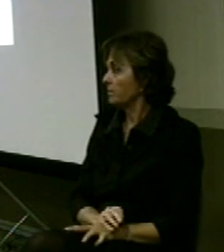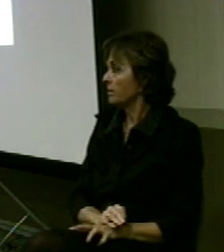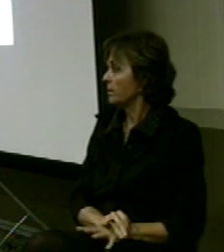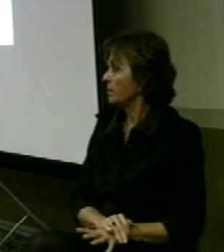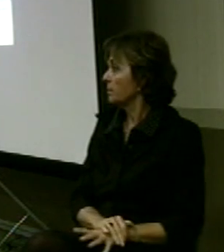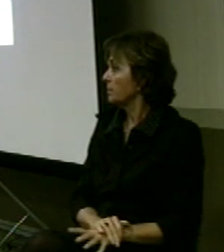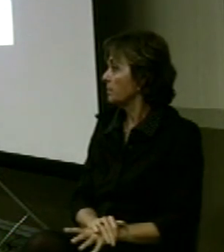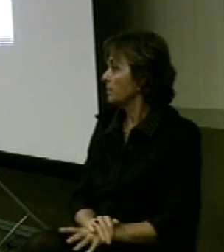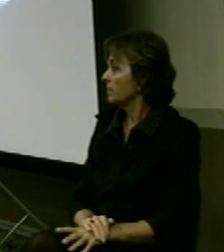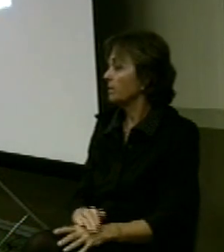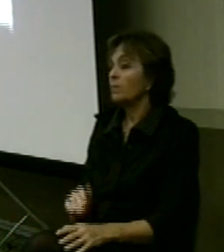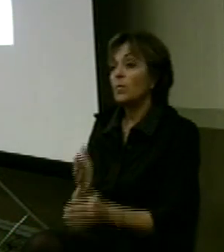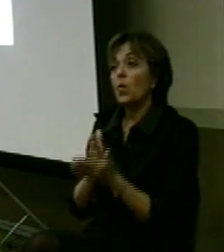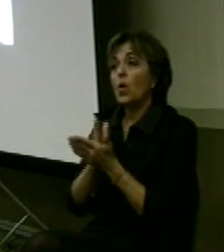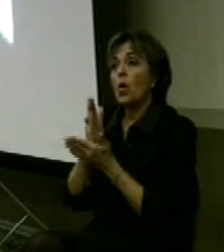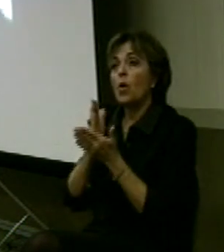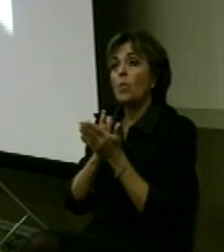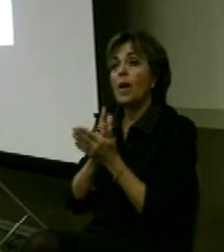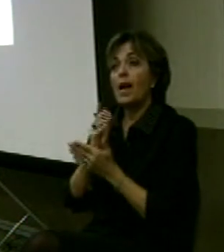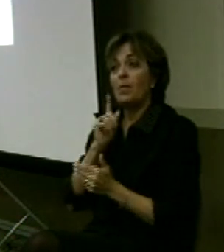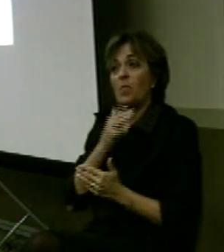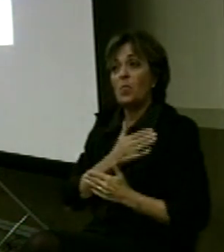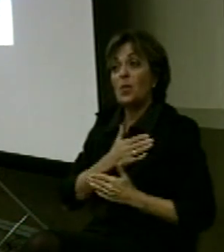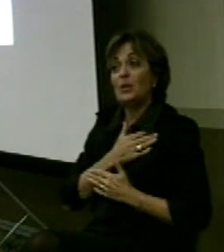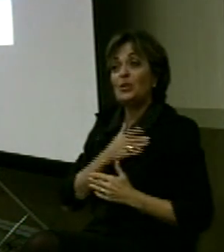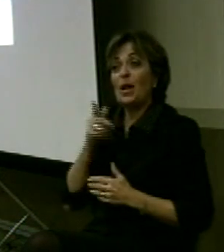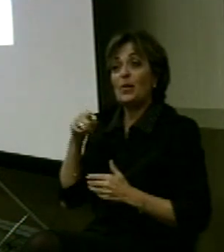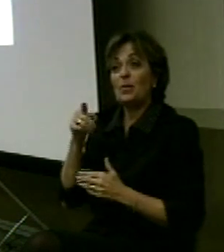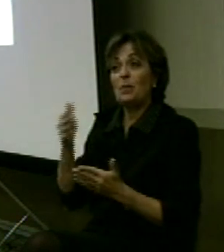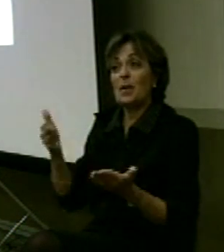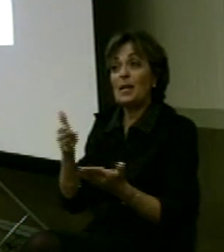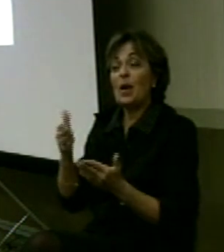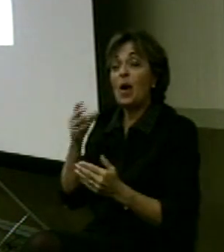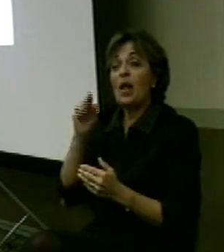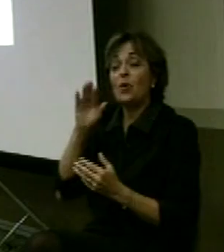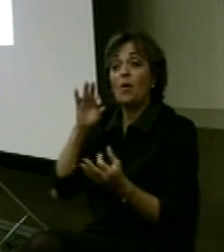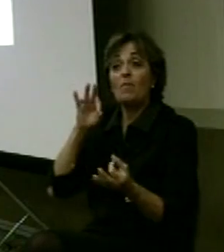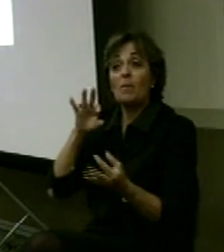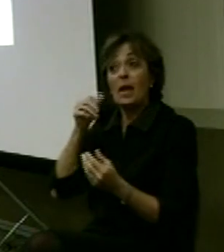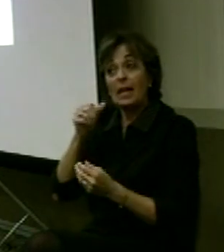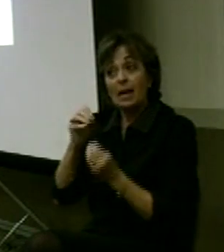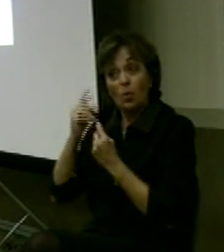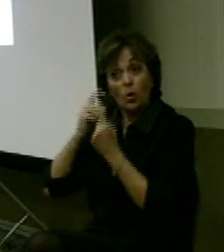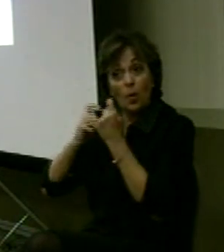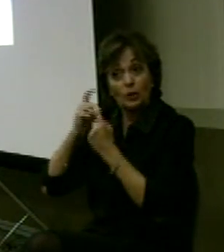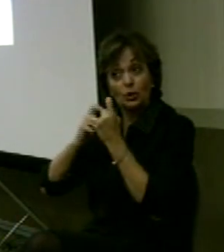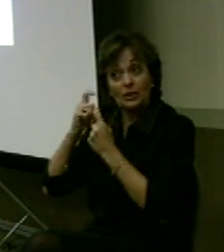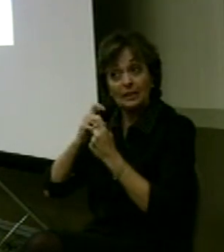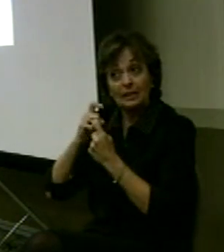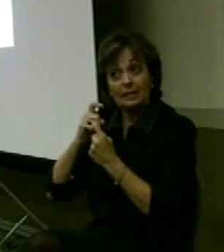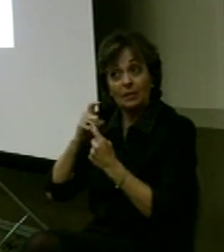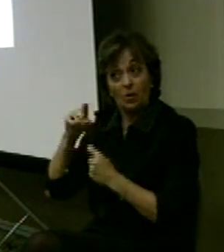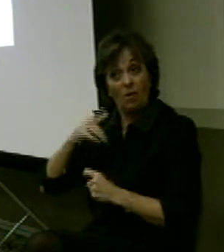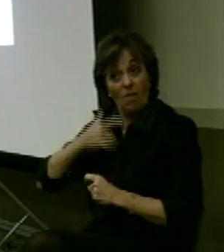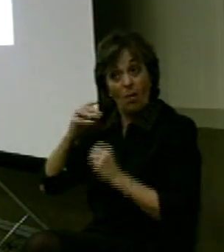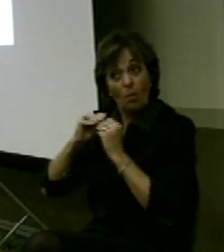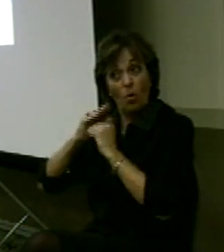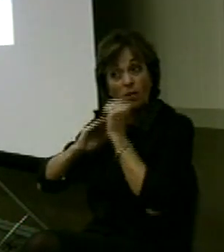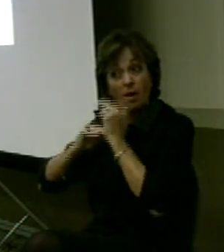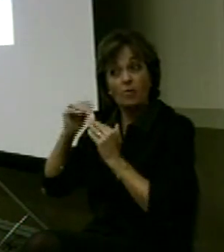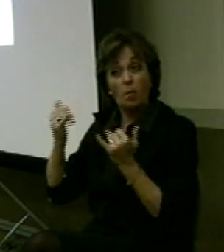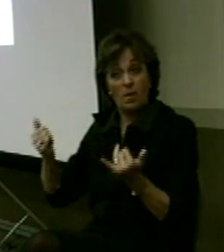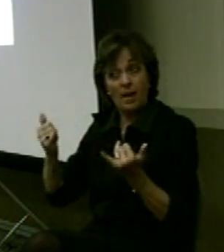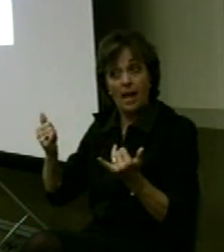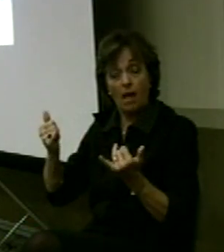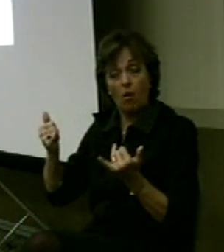Okay? All right, we greatly appreciate you being here and getting your feedback. Any more questions about this? You guys feel more